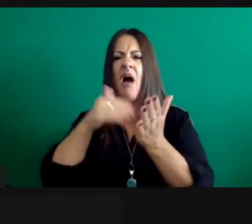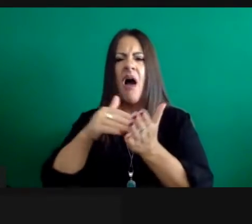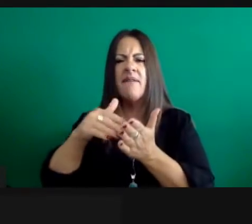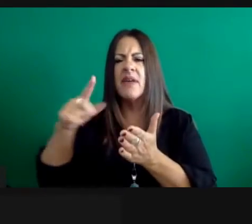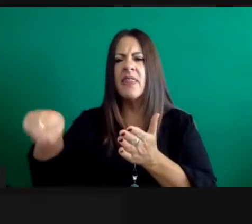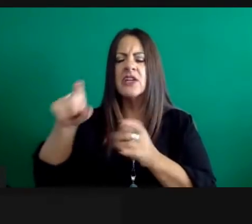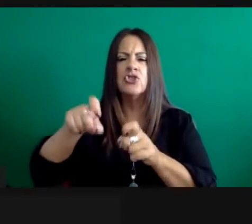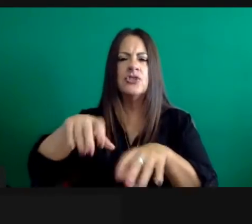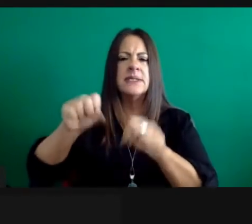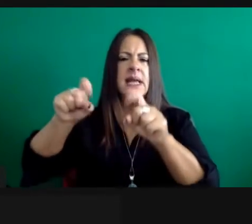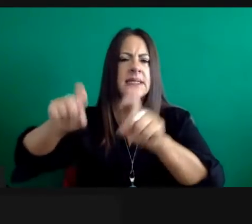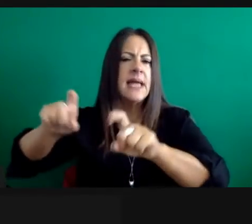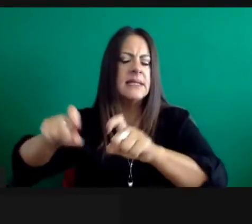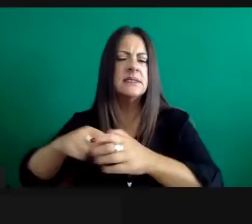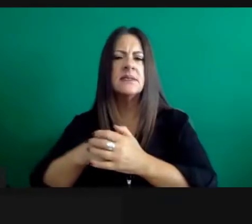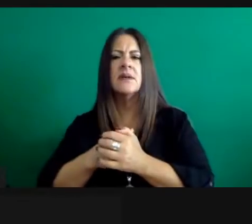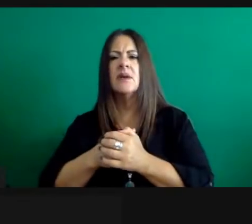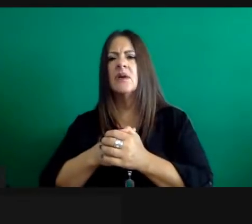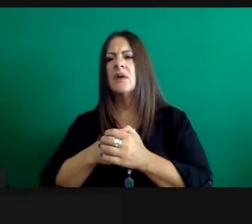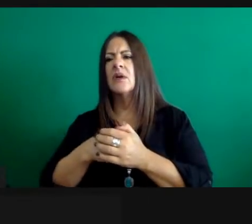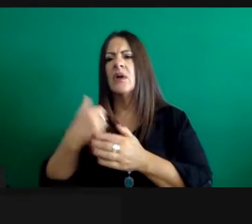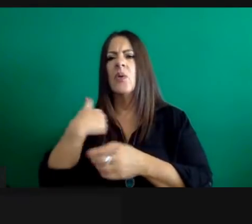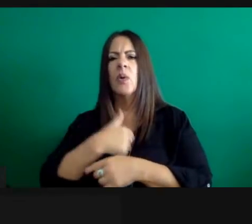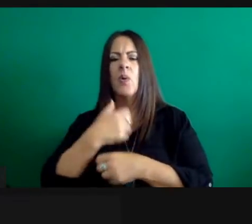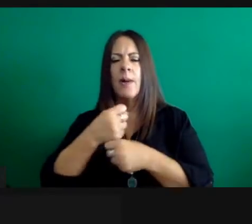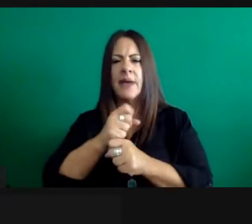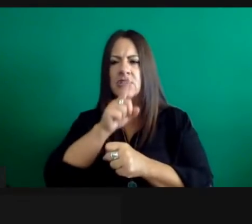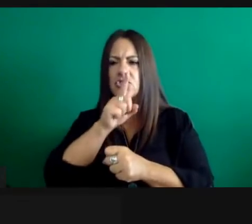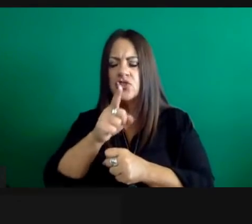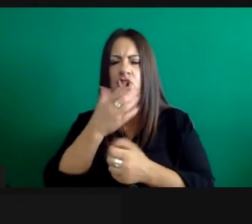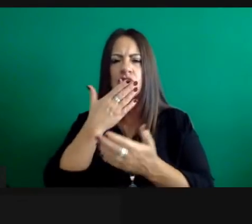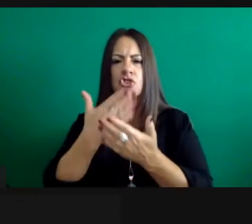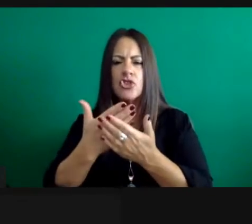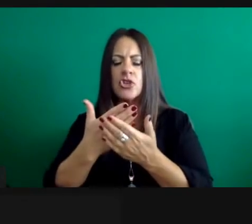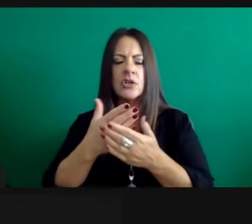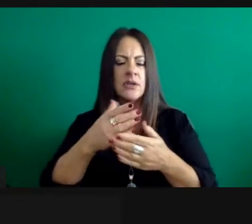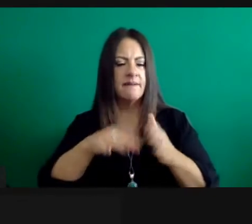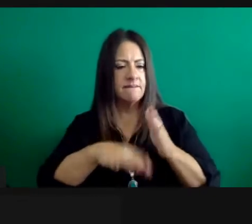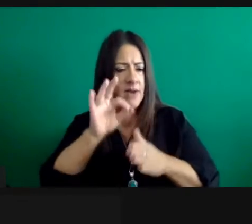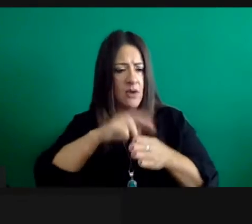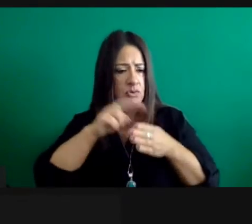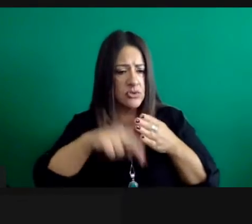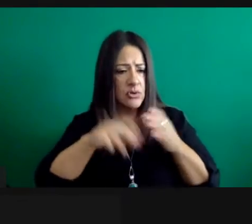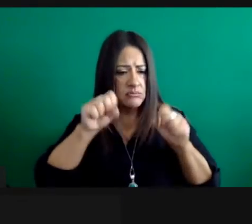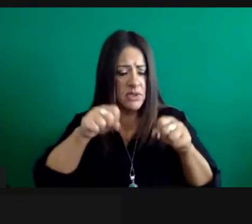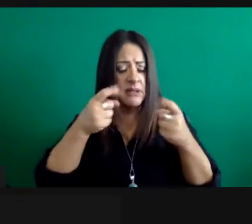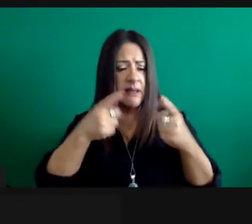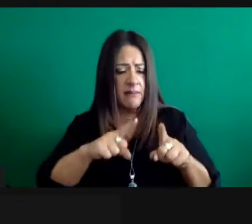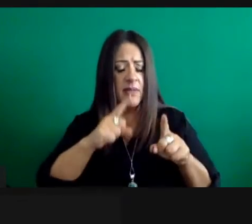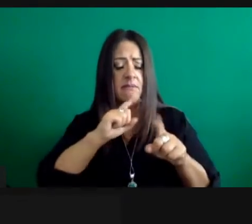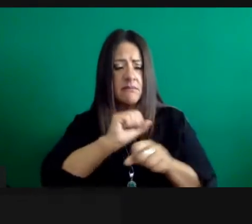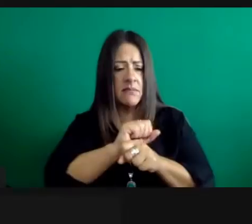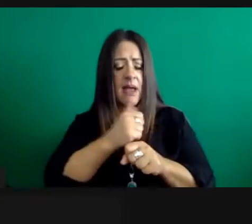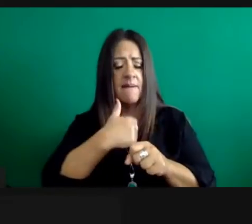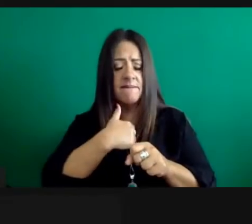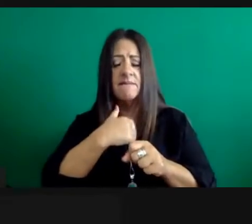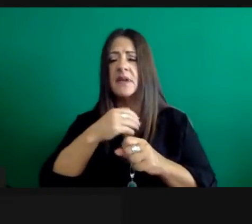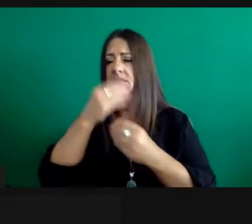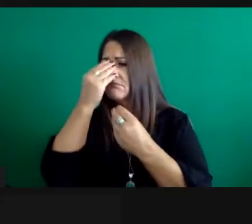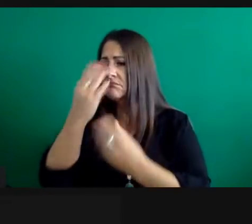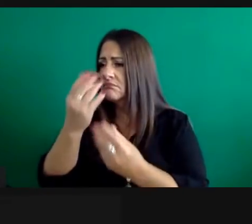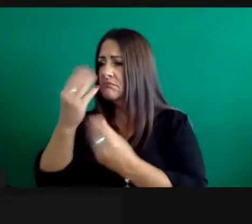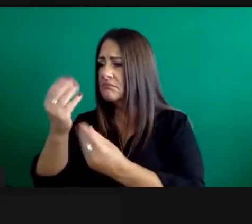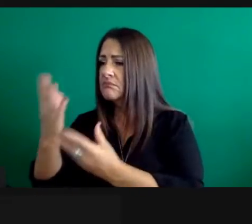to ensure that we're delivering personal individual results to individuals, but making sure that we do all we can to